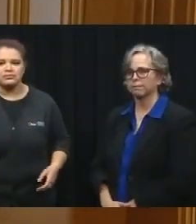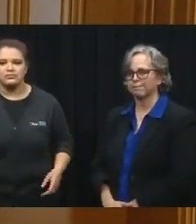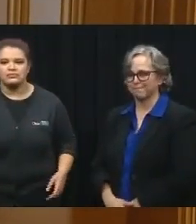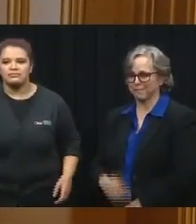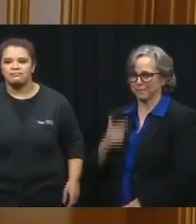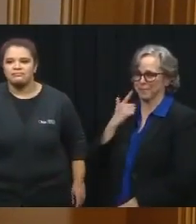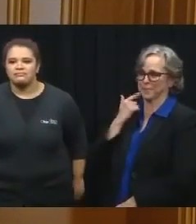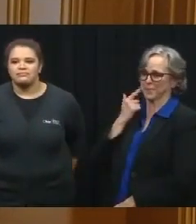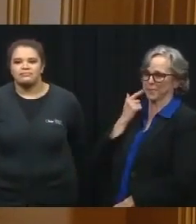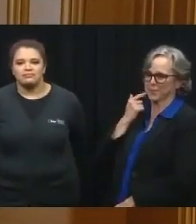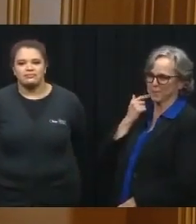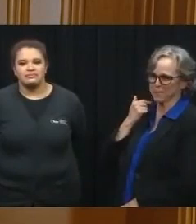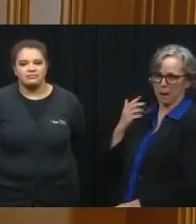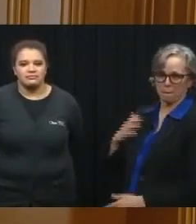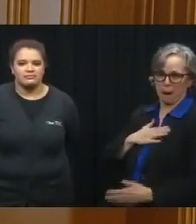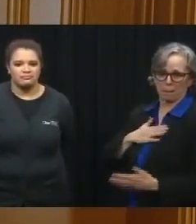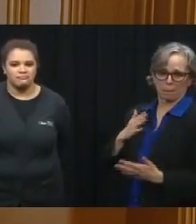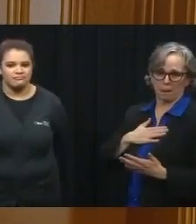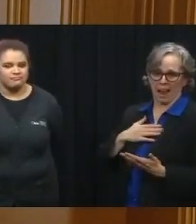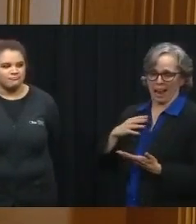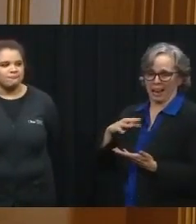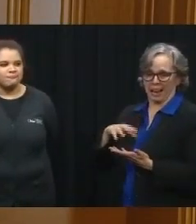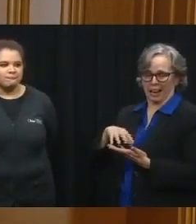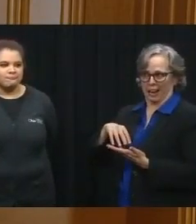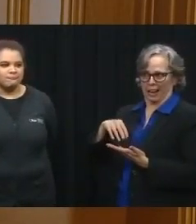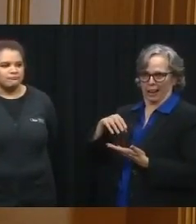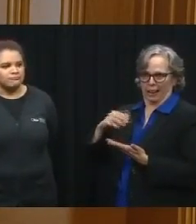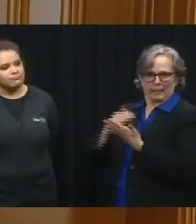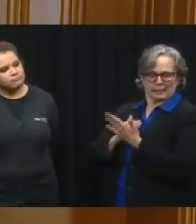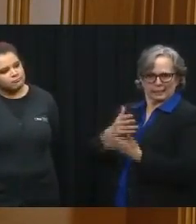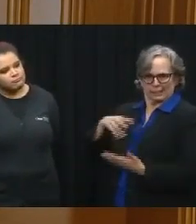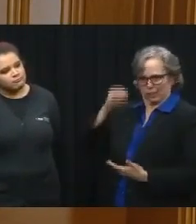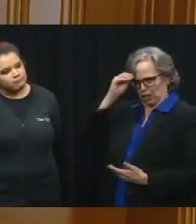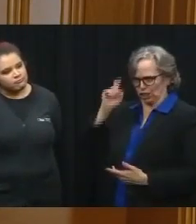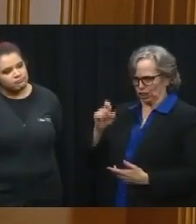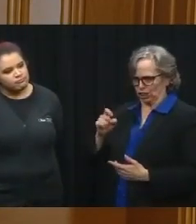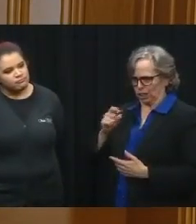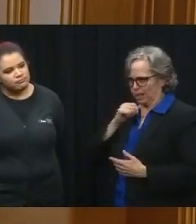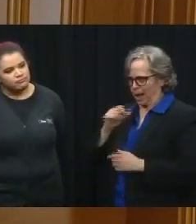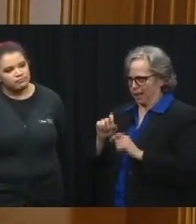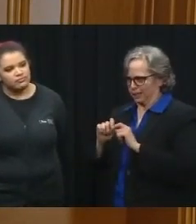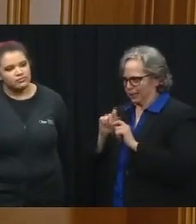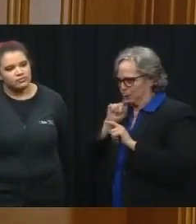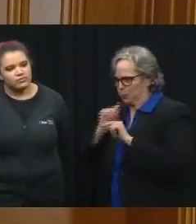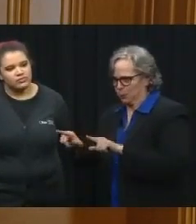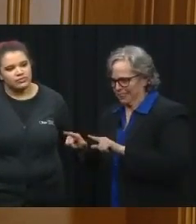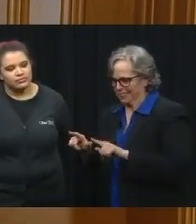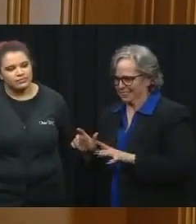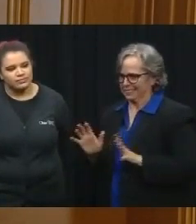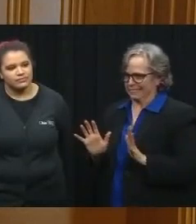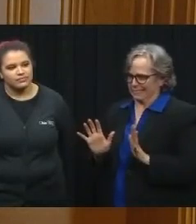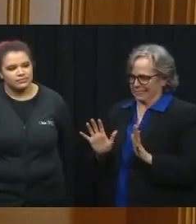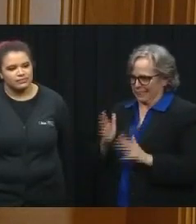tweet. But look, I don't think those are inconsistent.